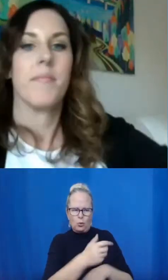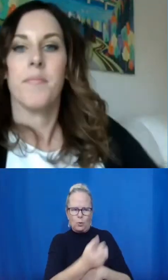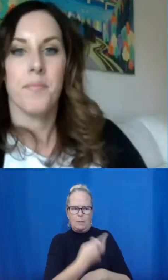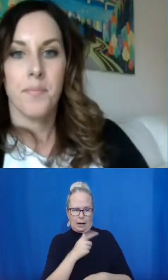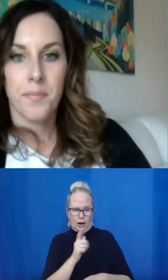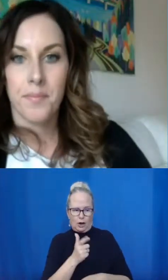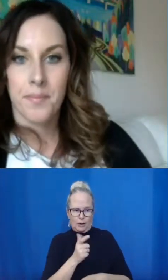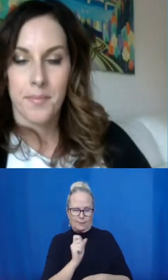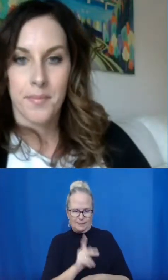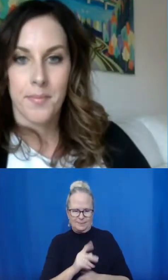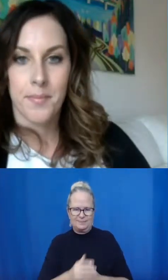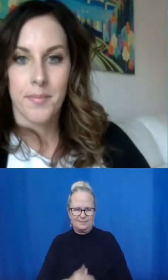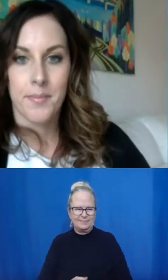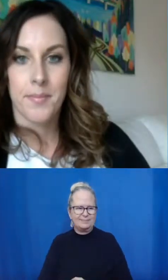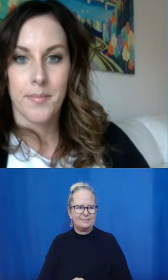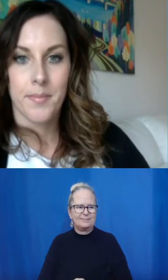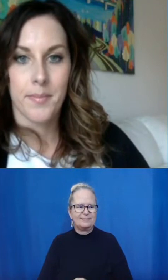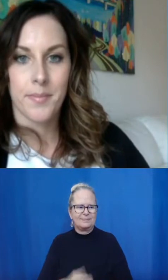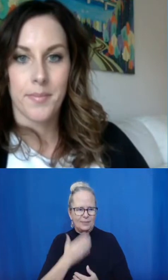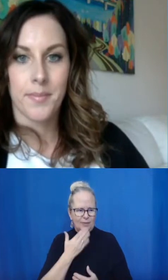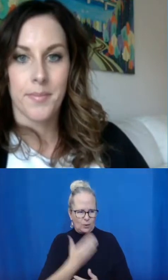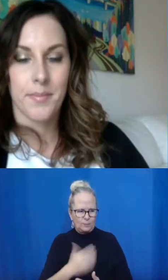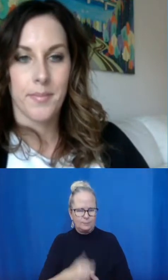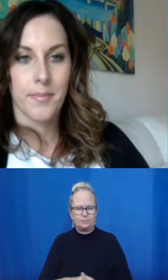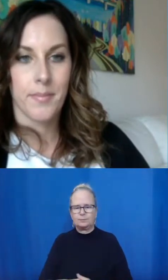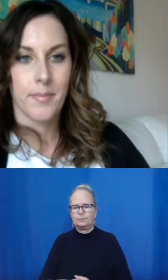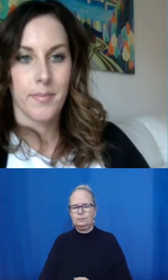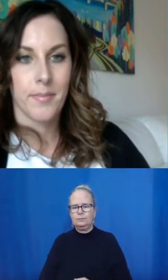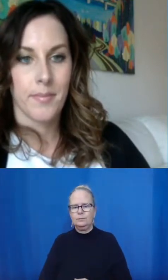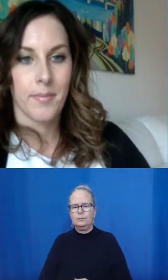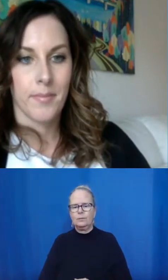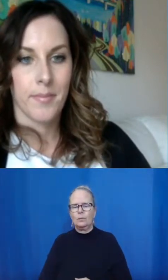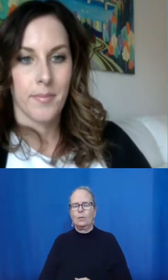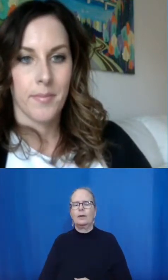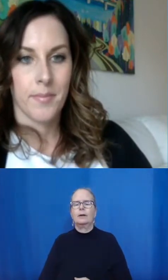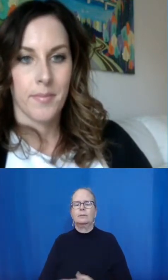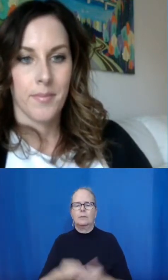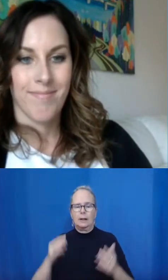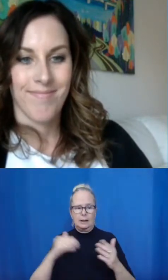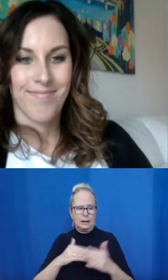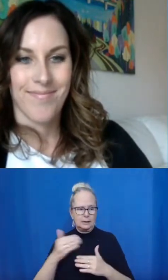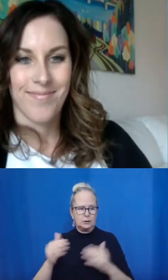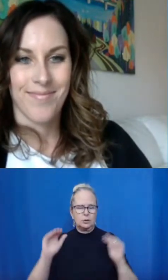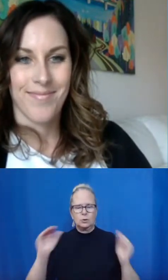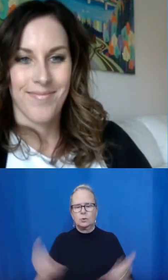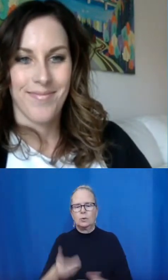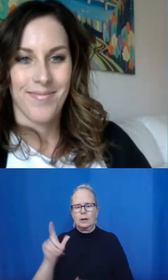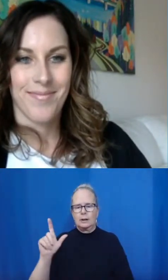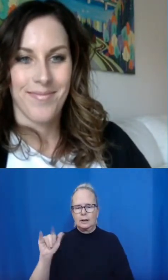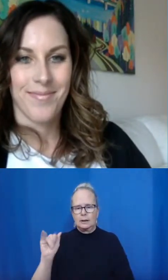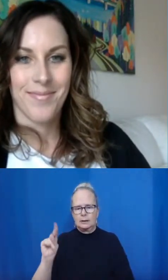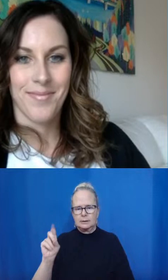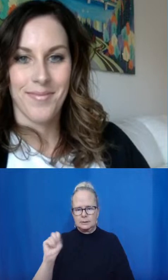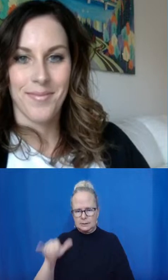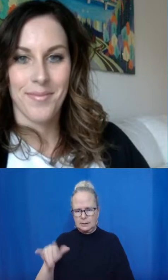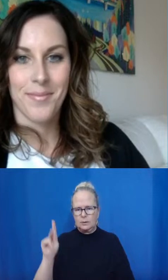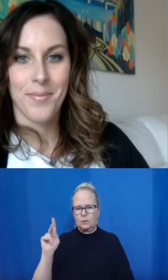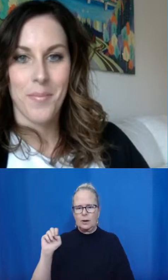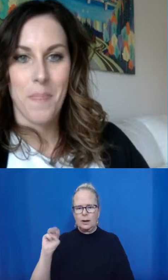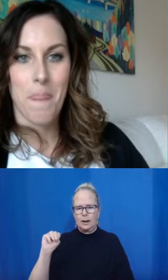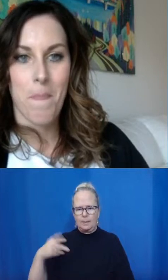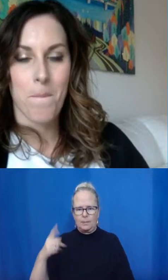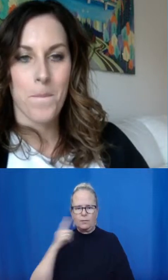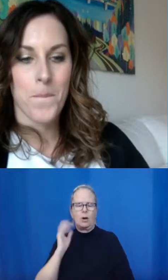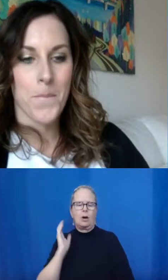top, she is the mom of an adorable tiny human. As she begins to share